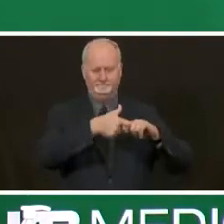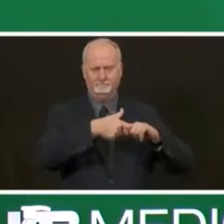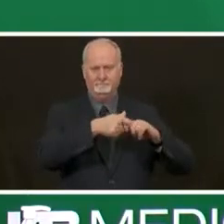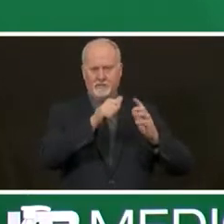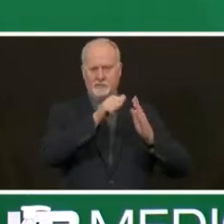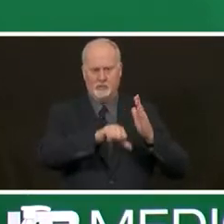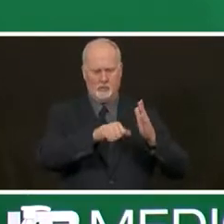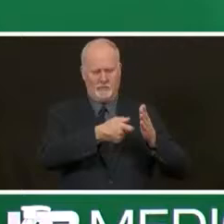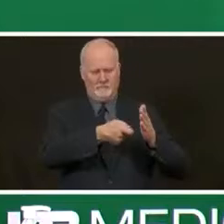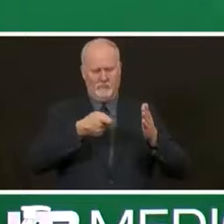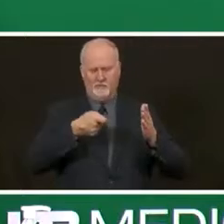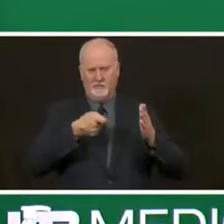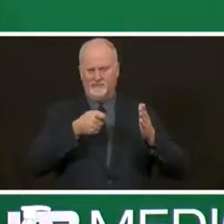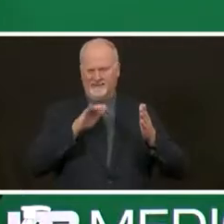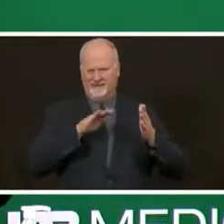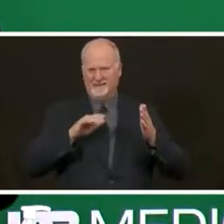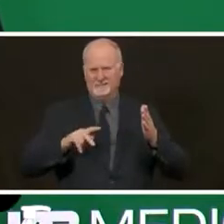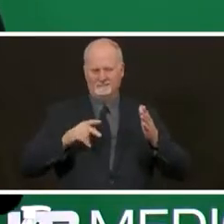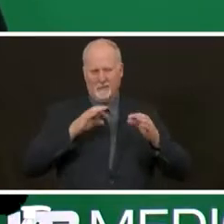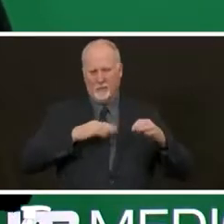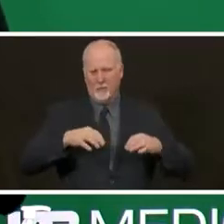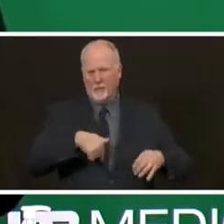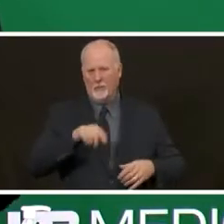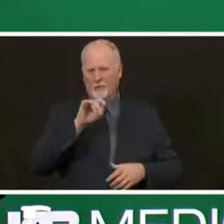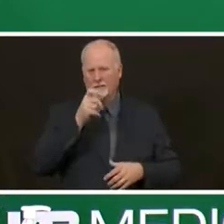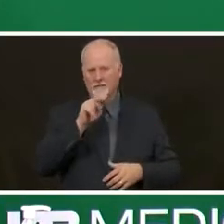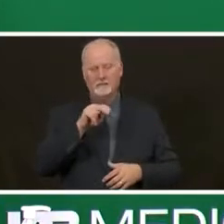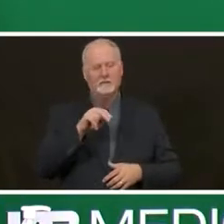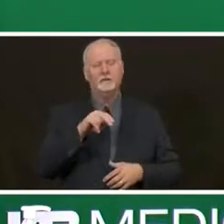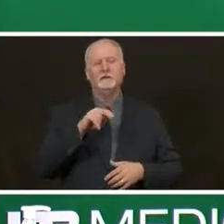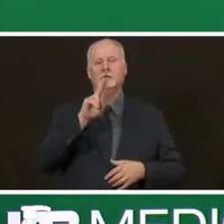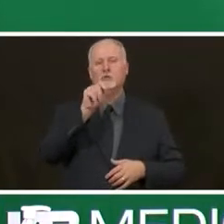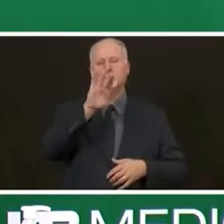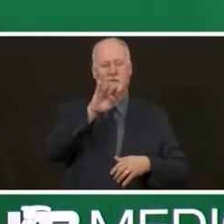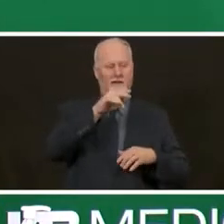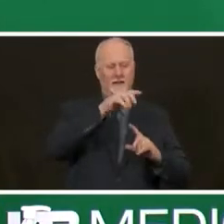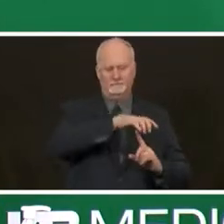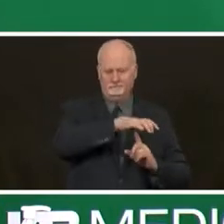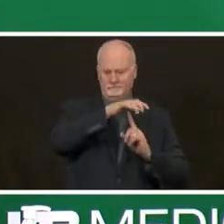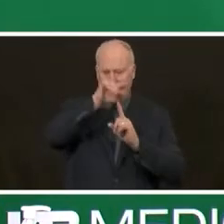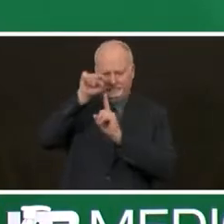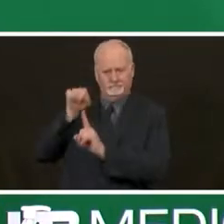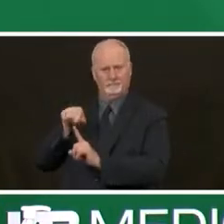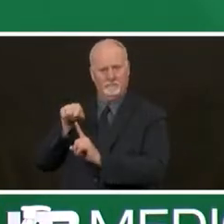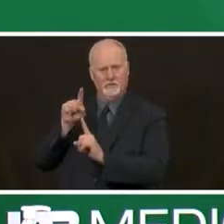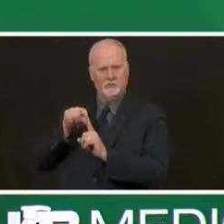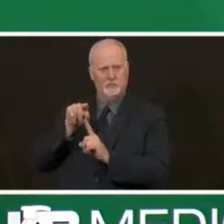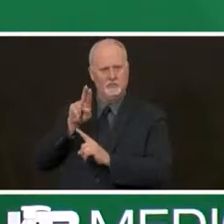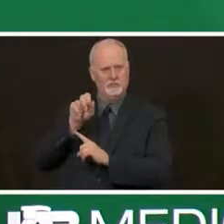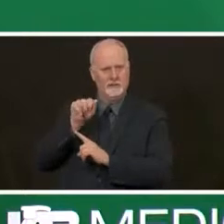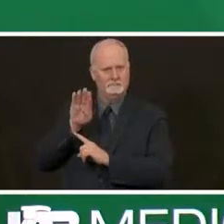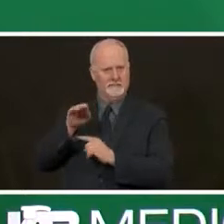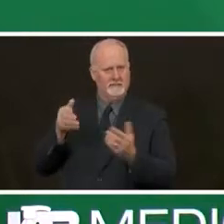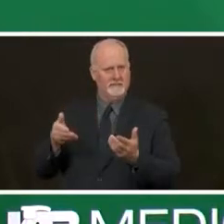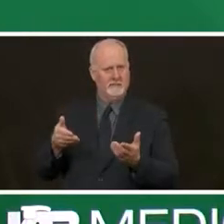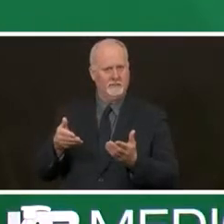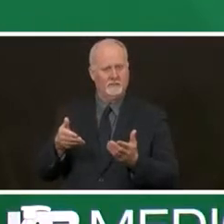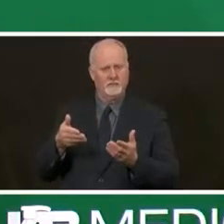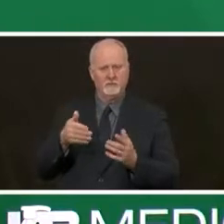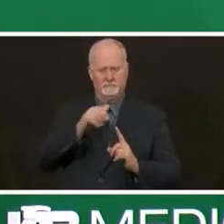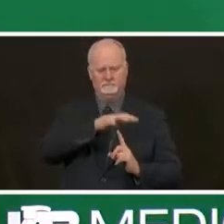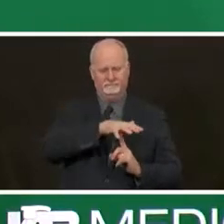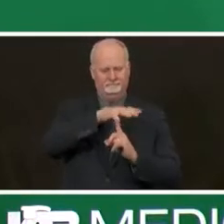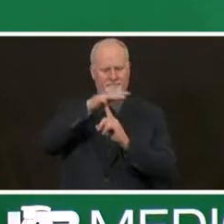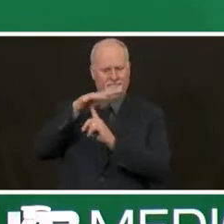surgery, and UAB arranged to have him transported up here from Montgomery, which was where he had been life flighted